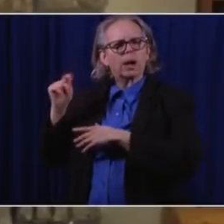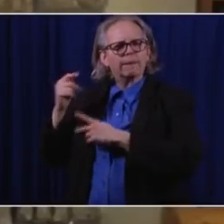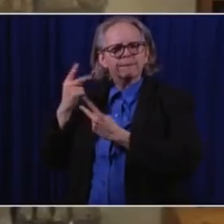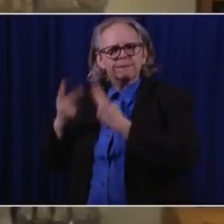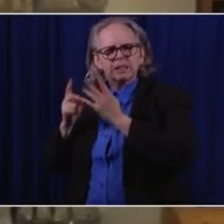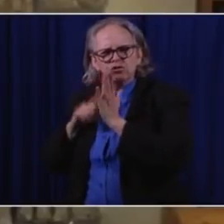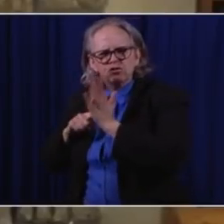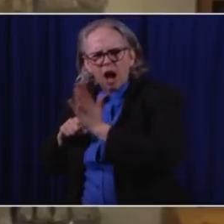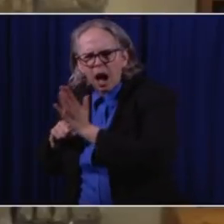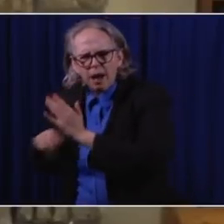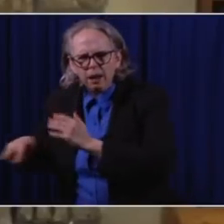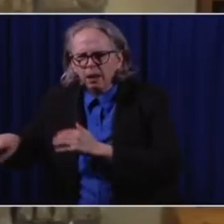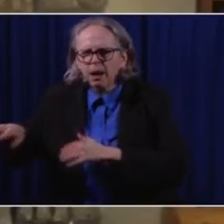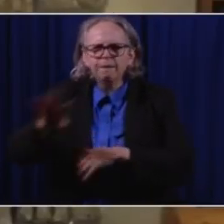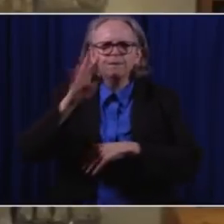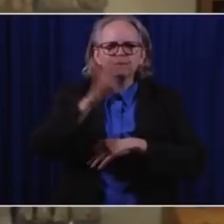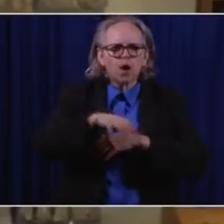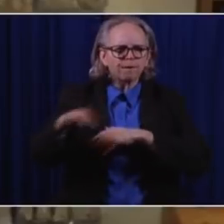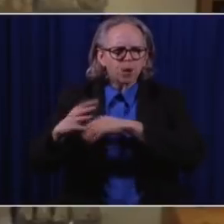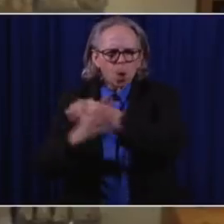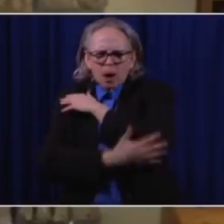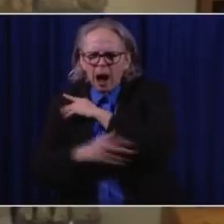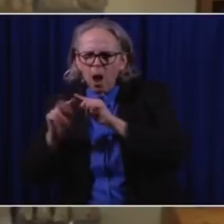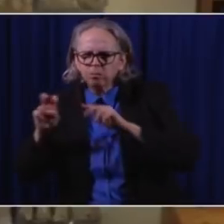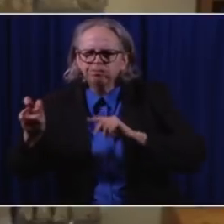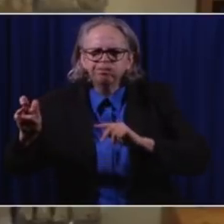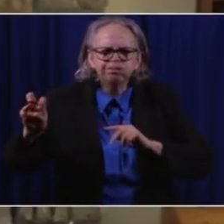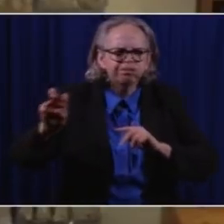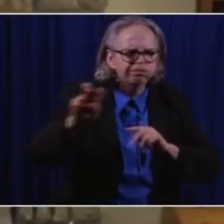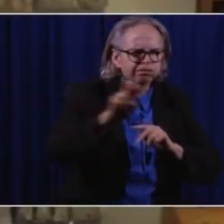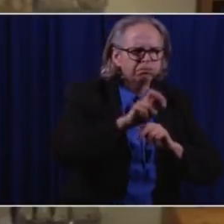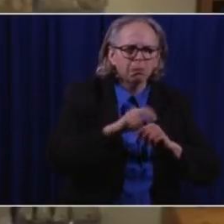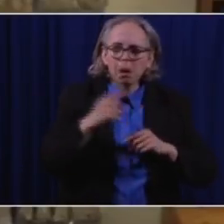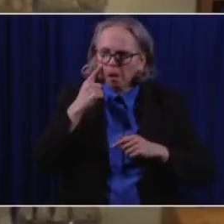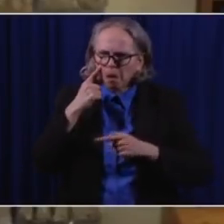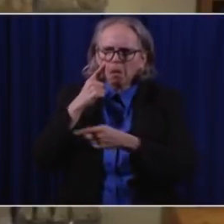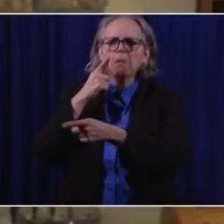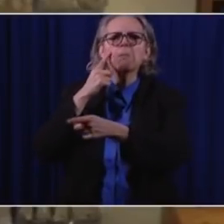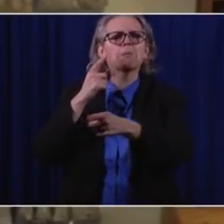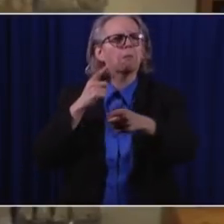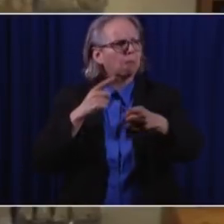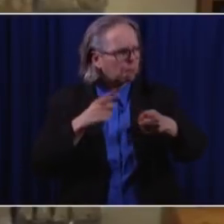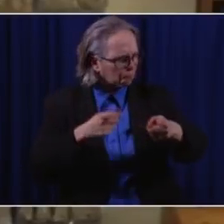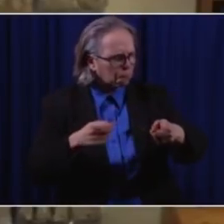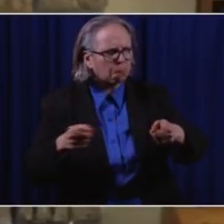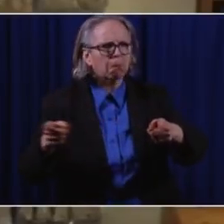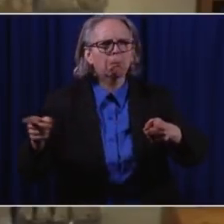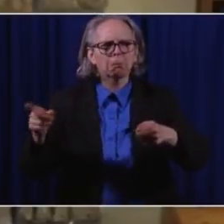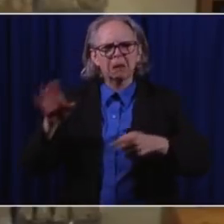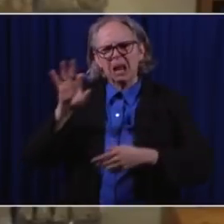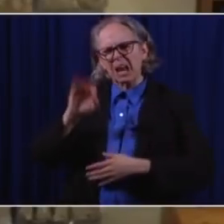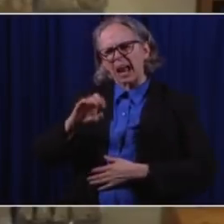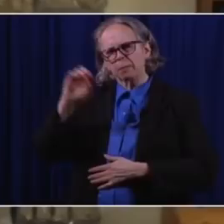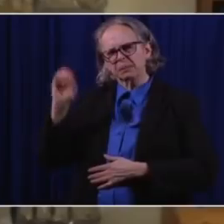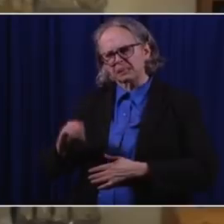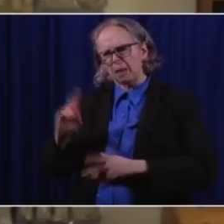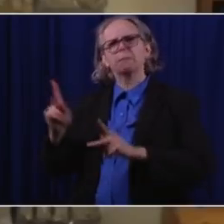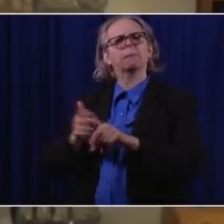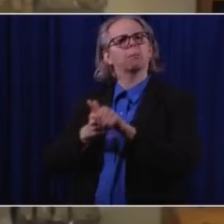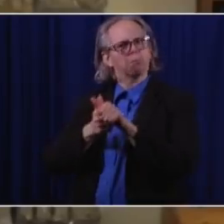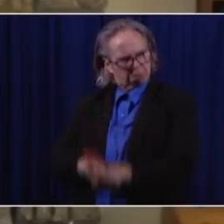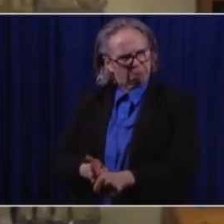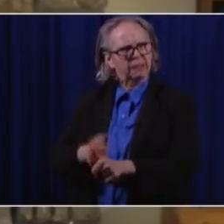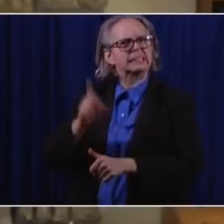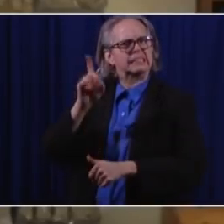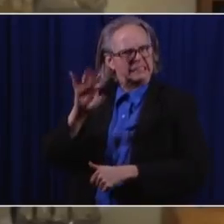state, and they are finding about a 90% compliance. So we